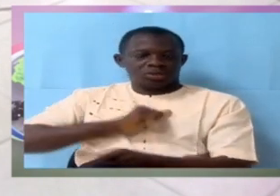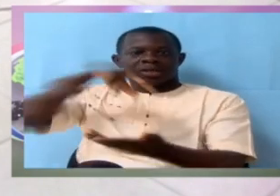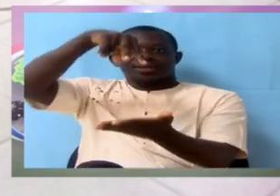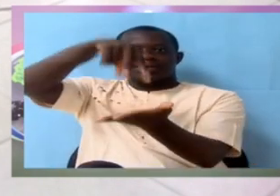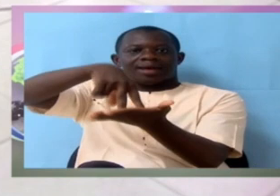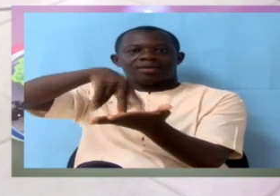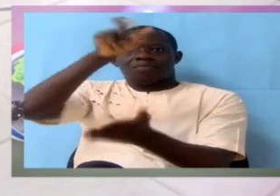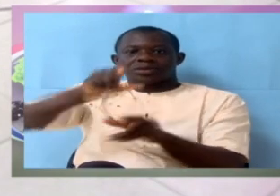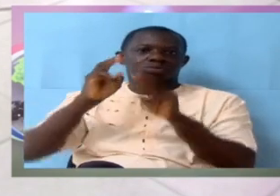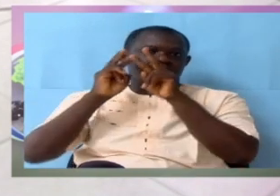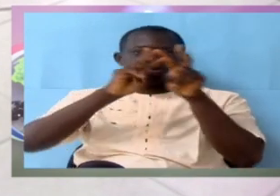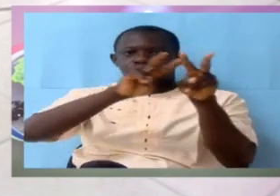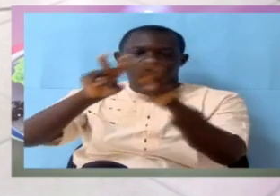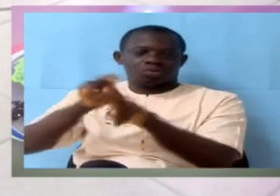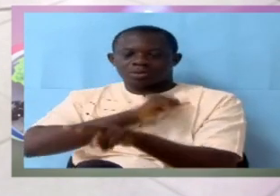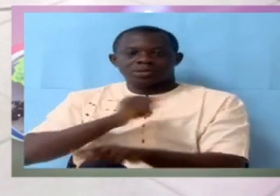presence.